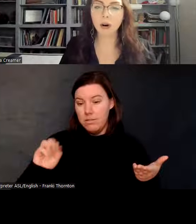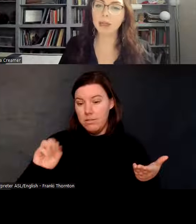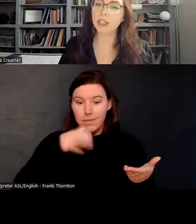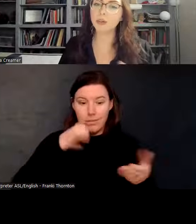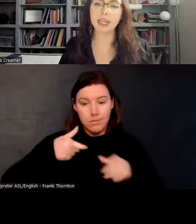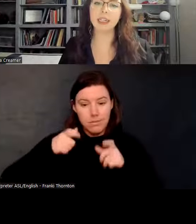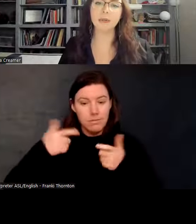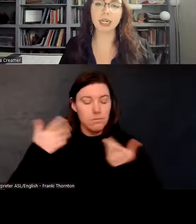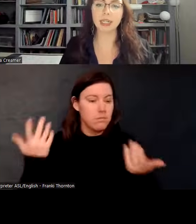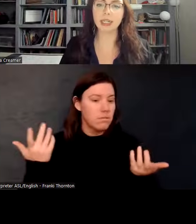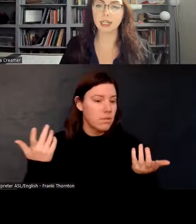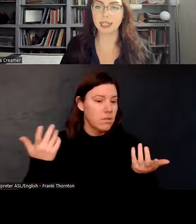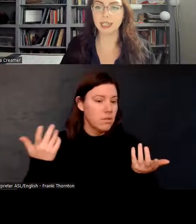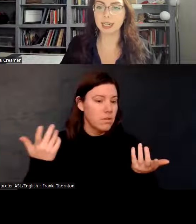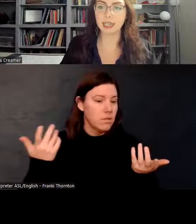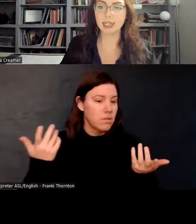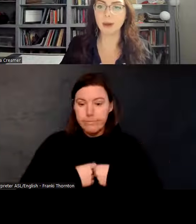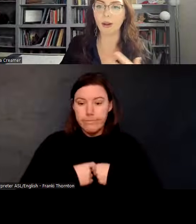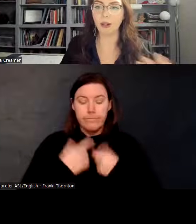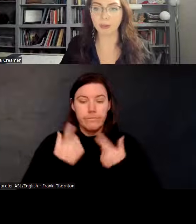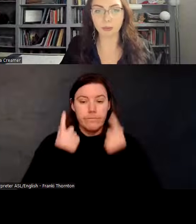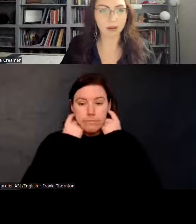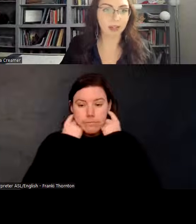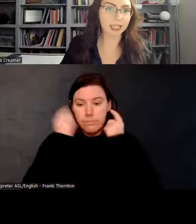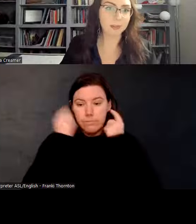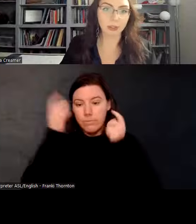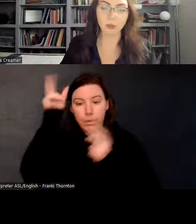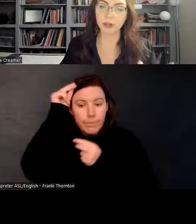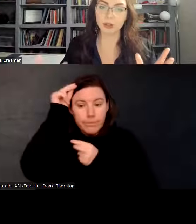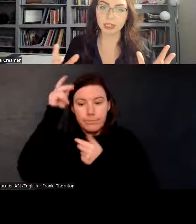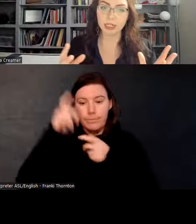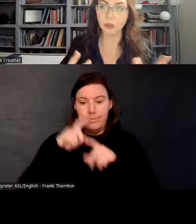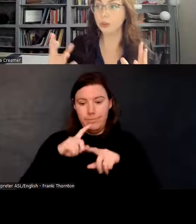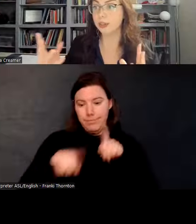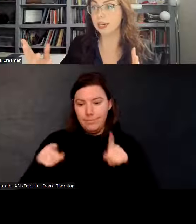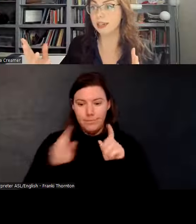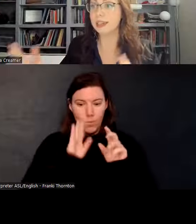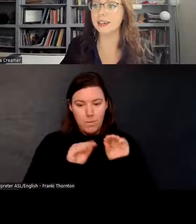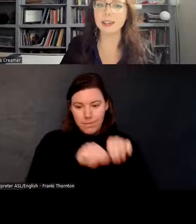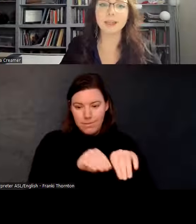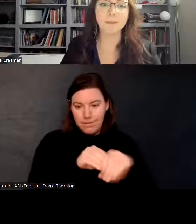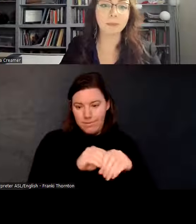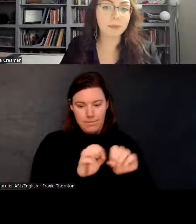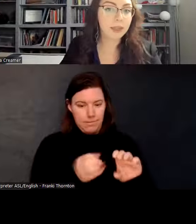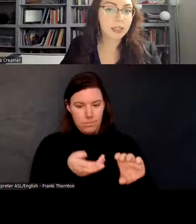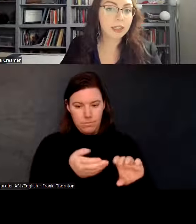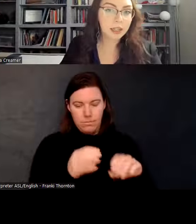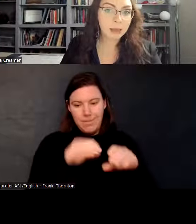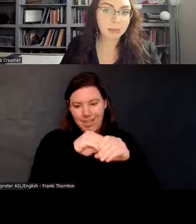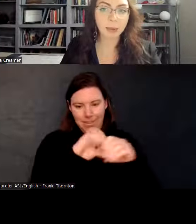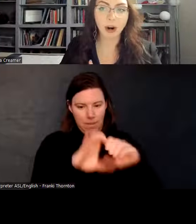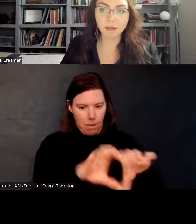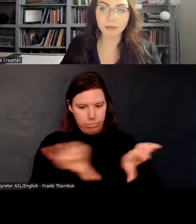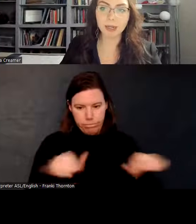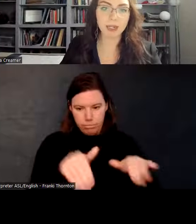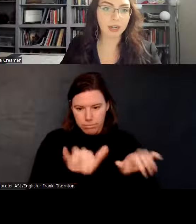hair ornaments, rings, bracelets, earrings, and small accoutrements like spindle whorls, tools, and seals.